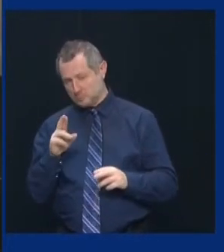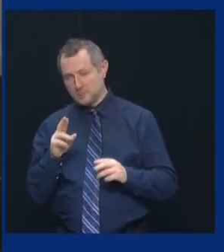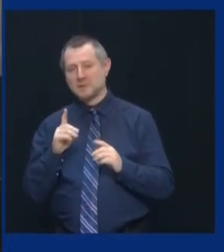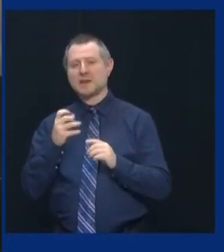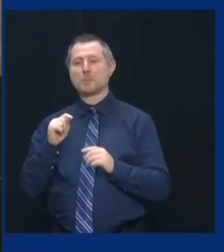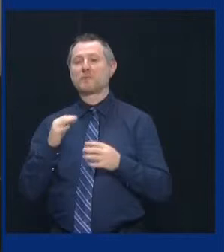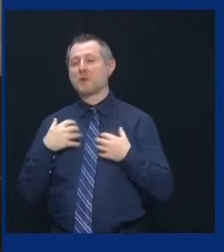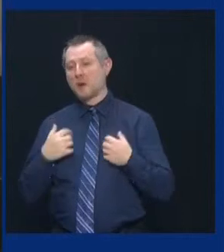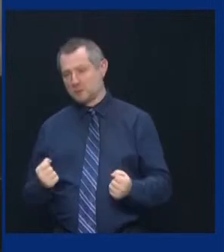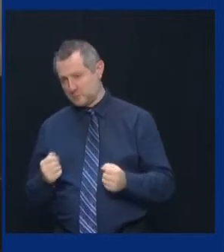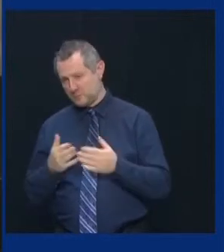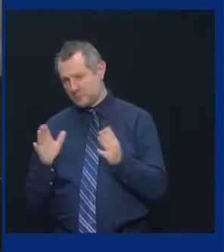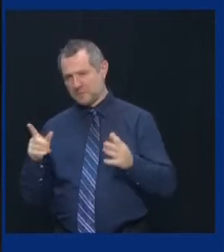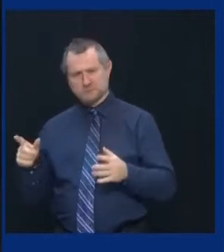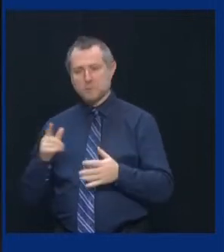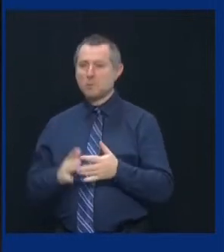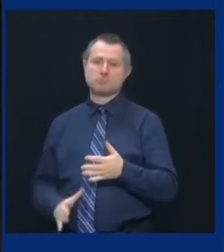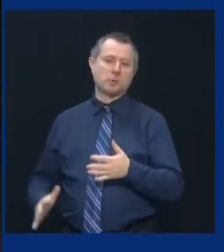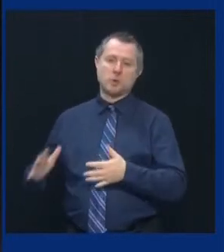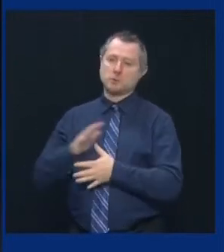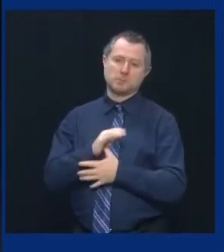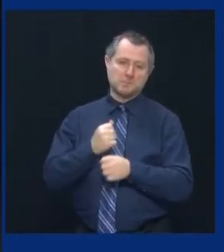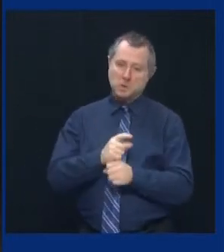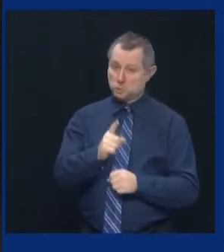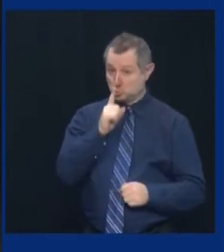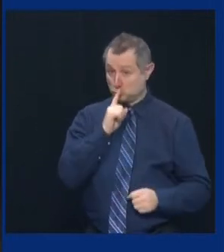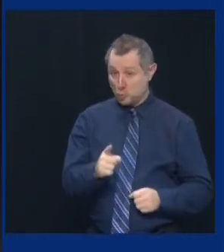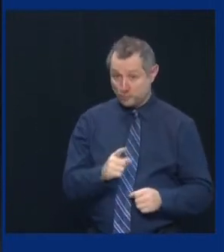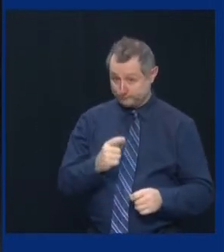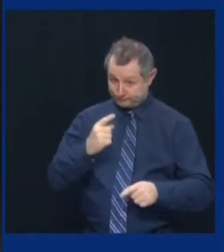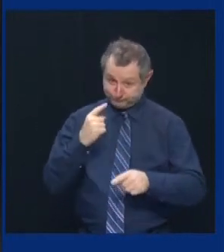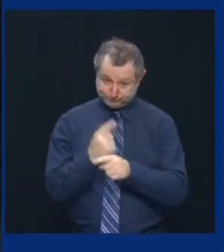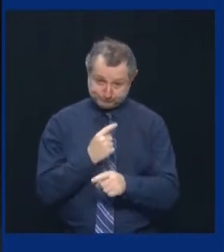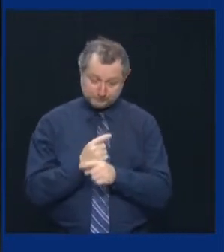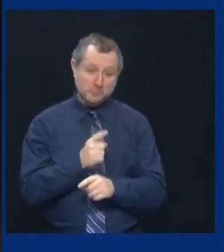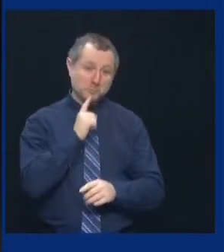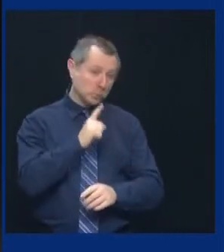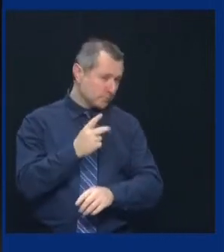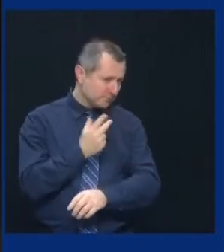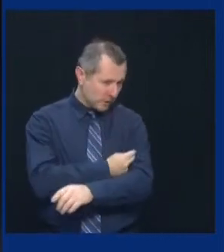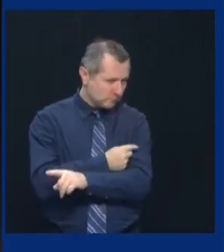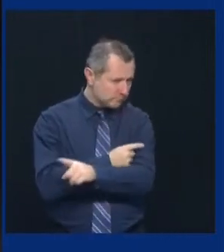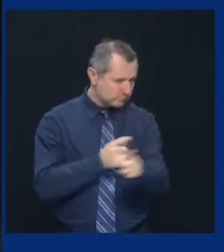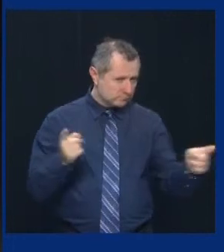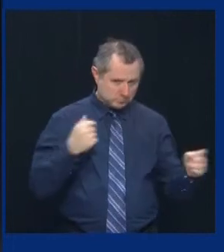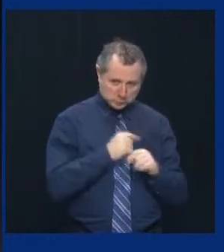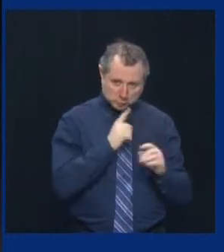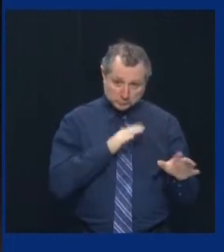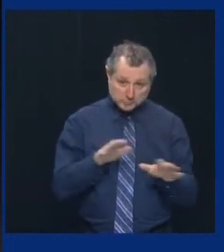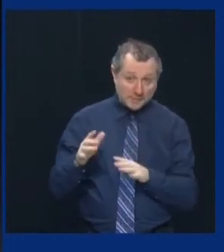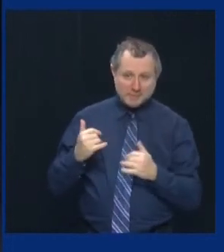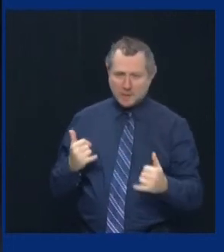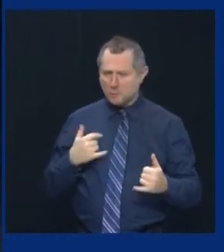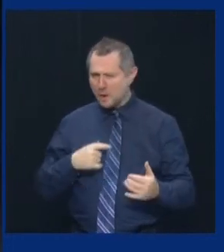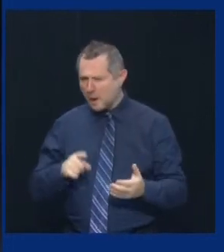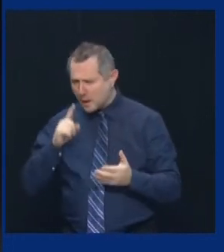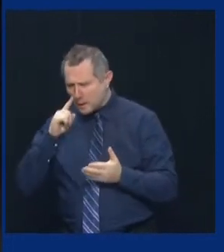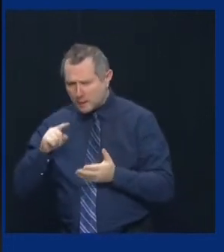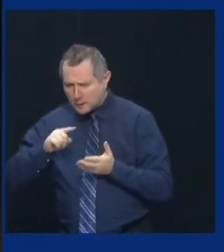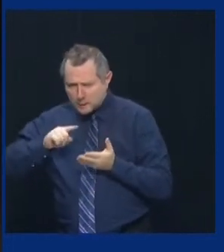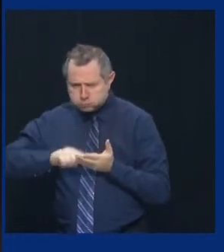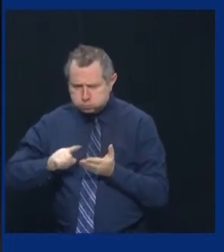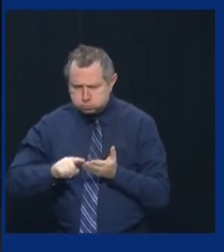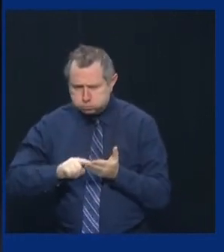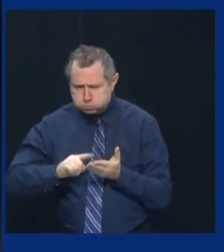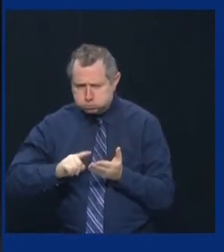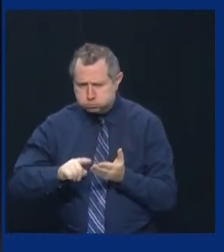a priority, so we want to be sure that people do get vaccinated and get their doses. But as we said, looking into the investigation, so there's two sides. There's the